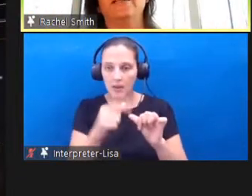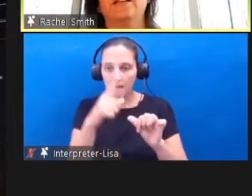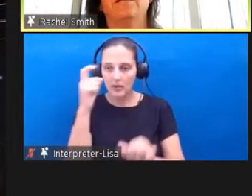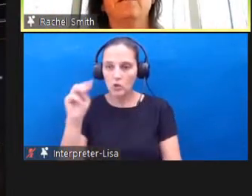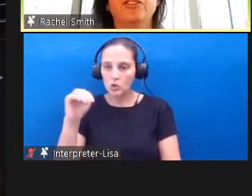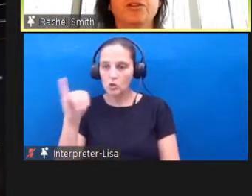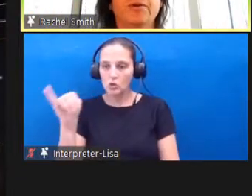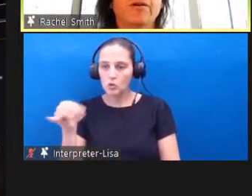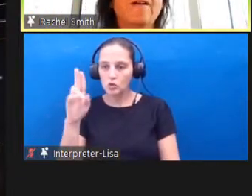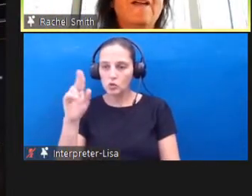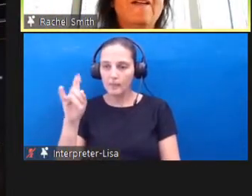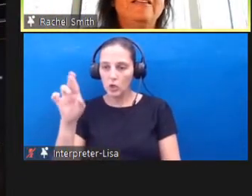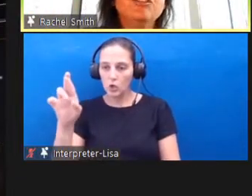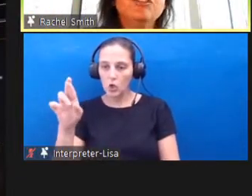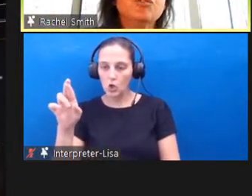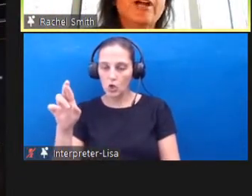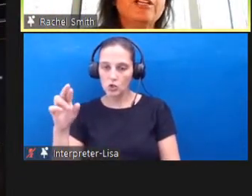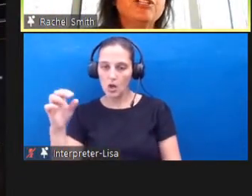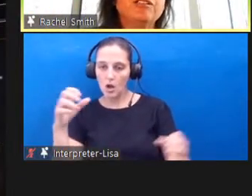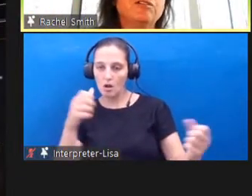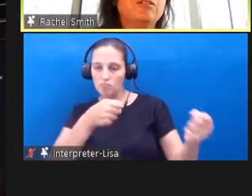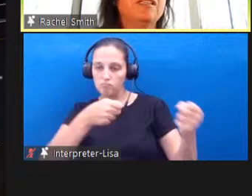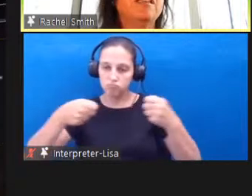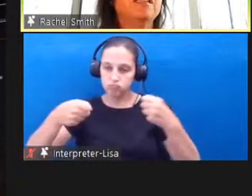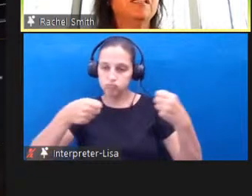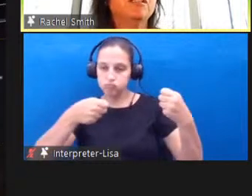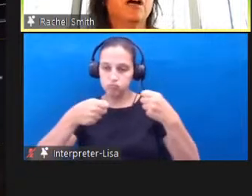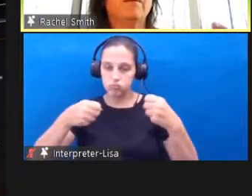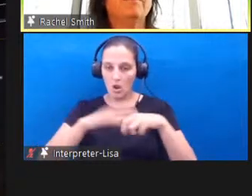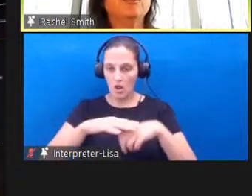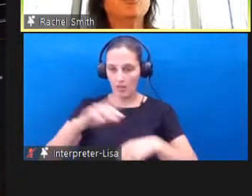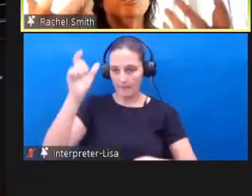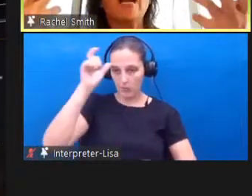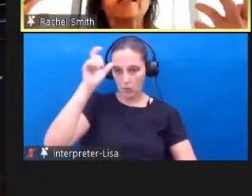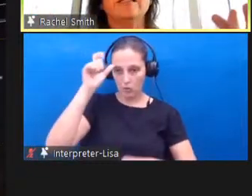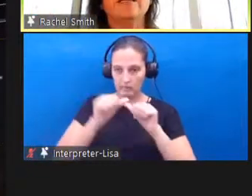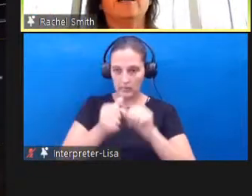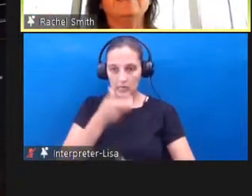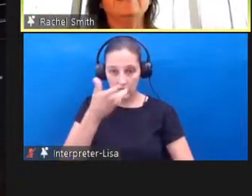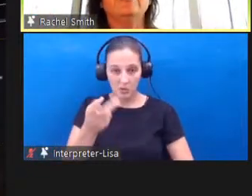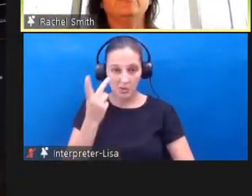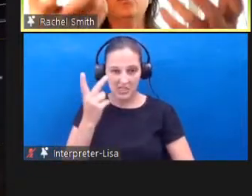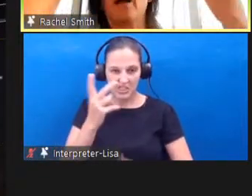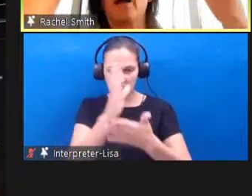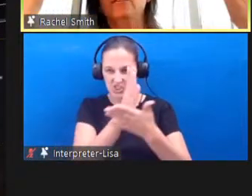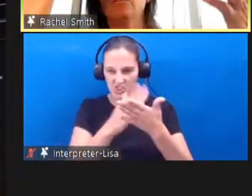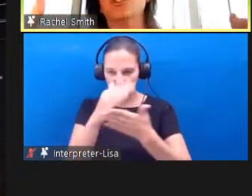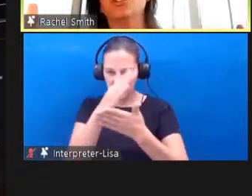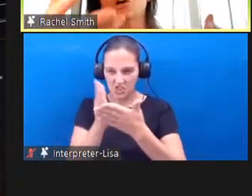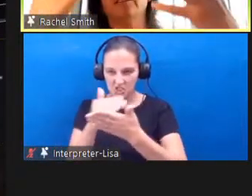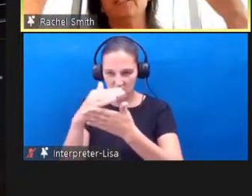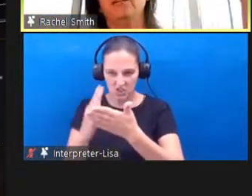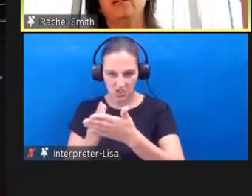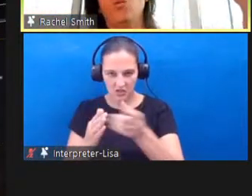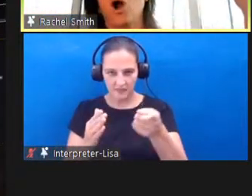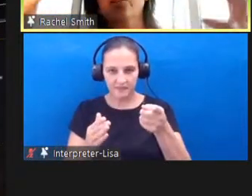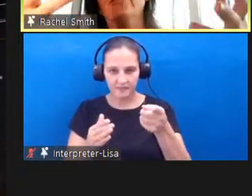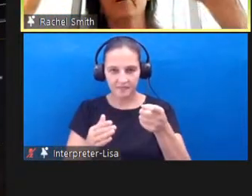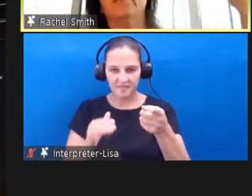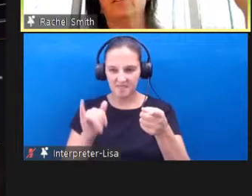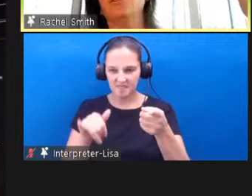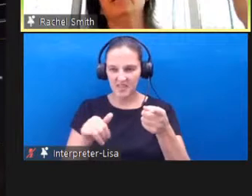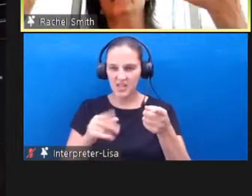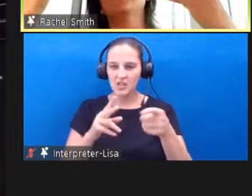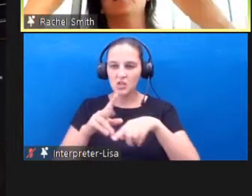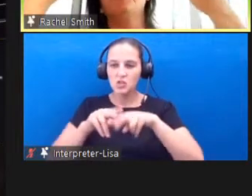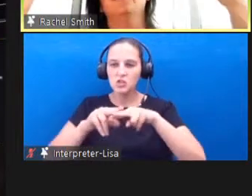tidal flexing of Jupiter. These striations you see, these are cracks in the ice, and the brine or the salty